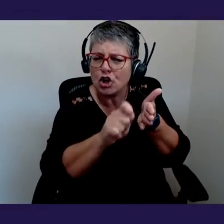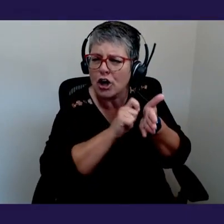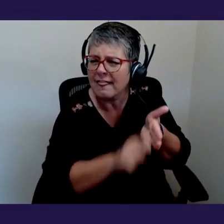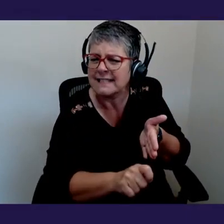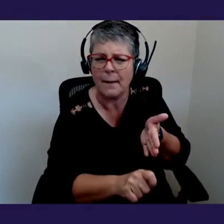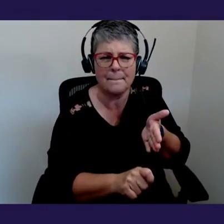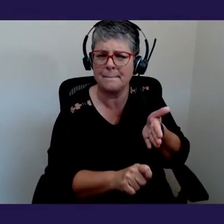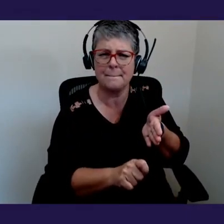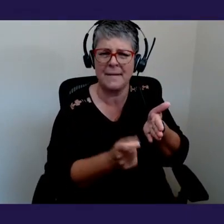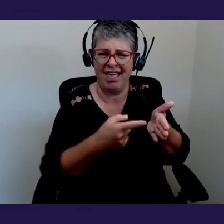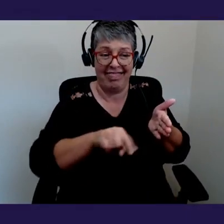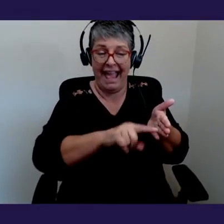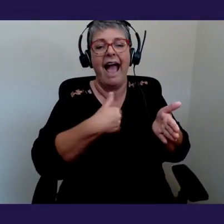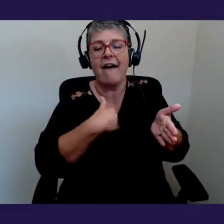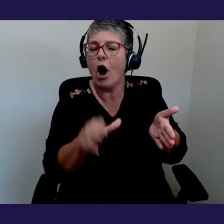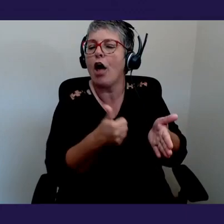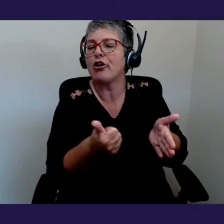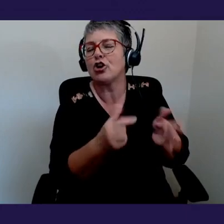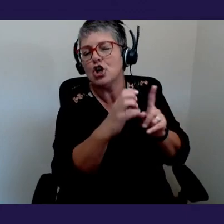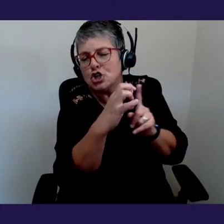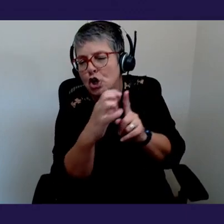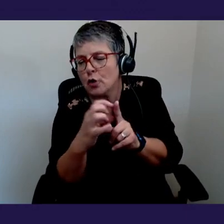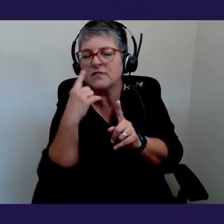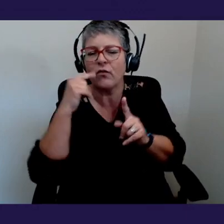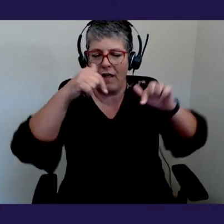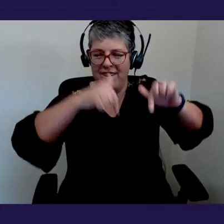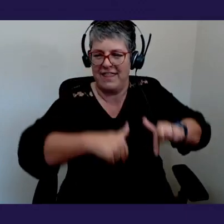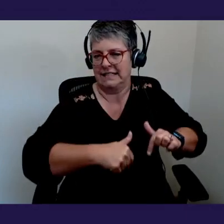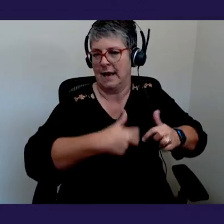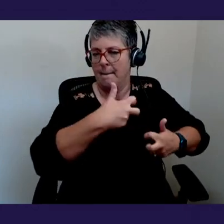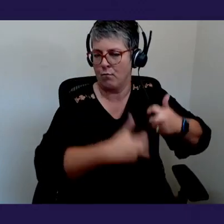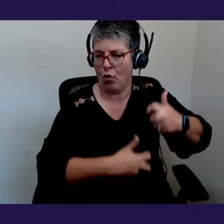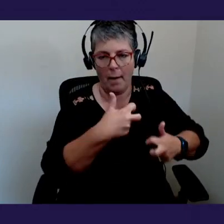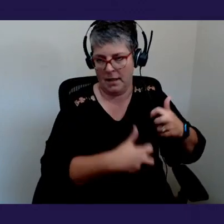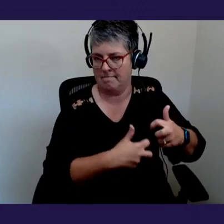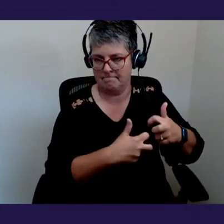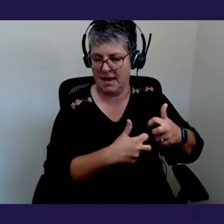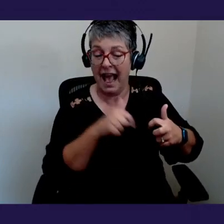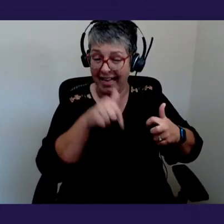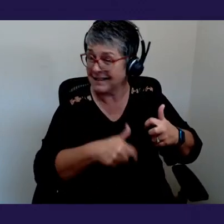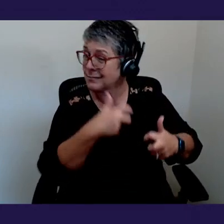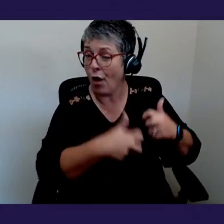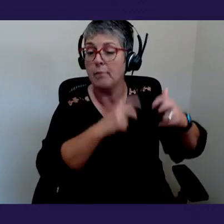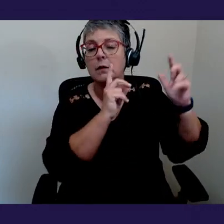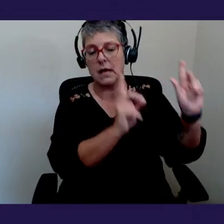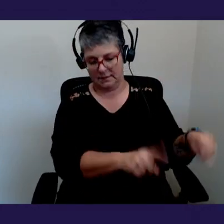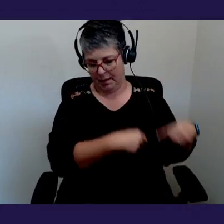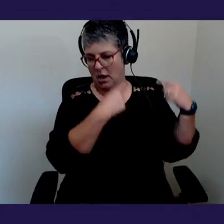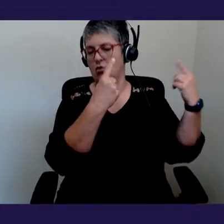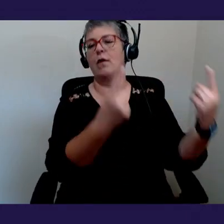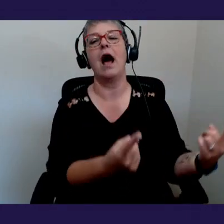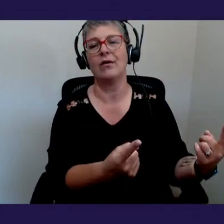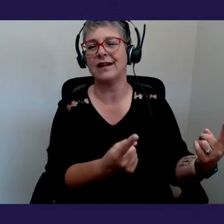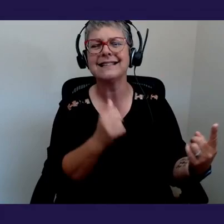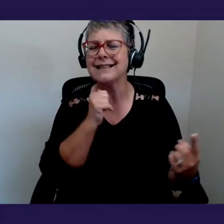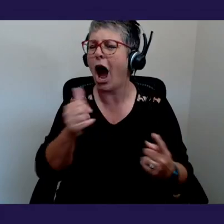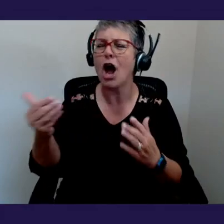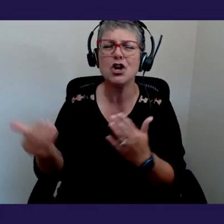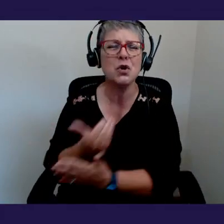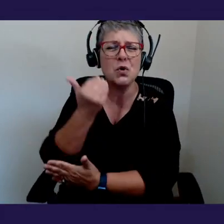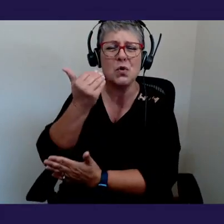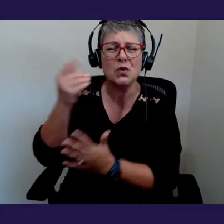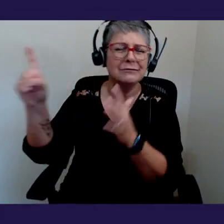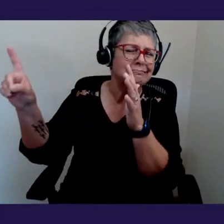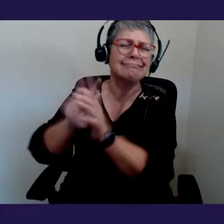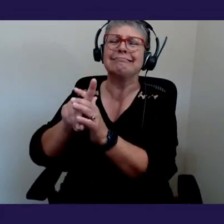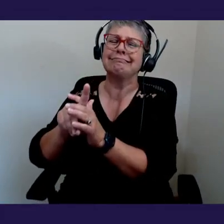other terms for this problem, and this problem has been around a lot longer. Didn't magically appear in 2020. It was just the